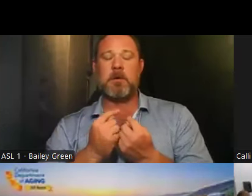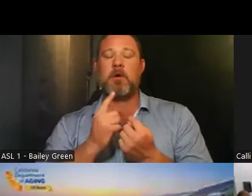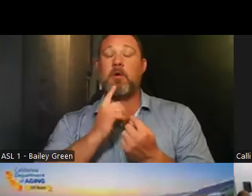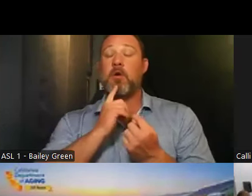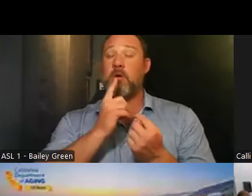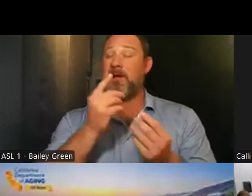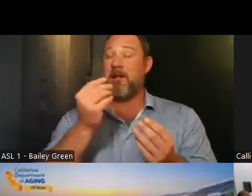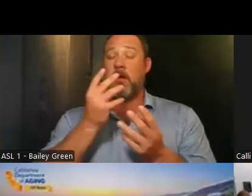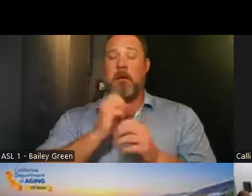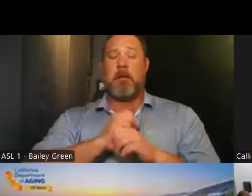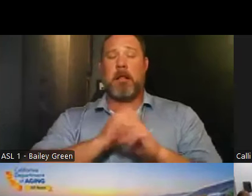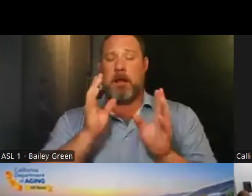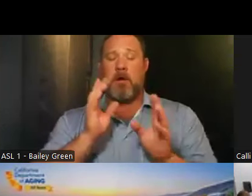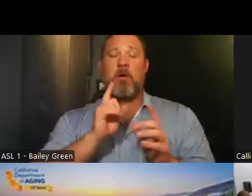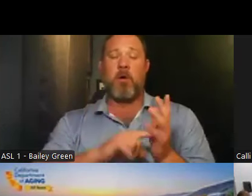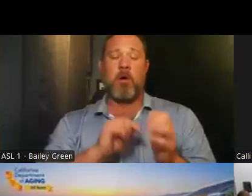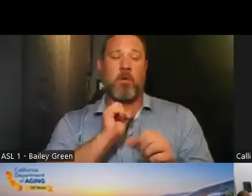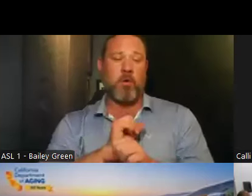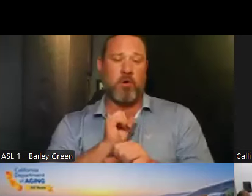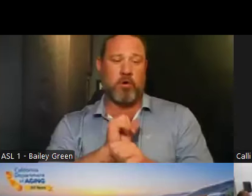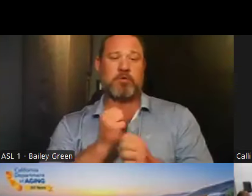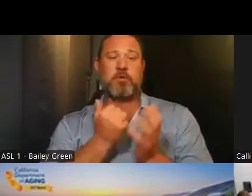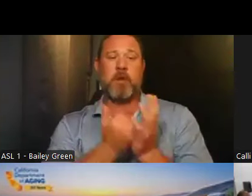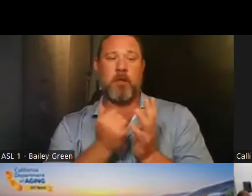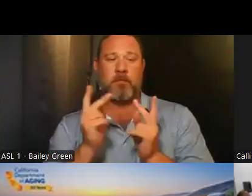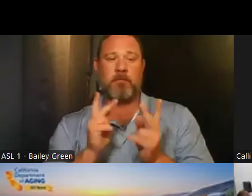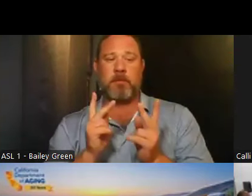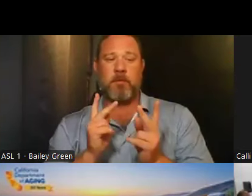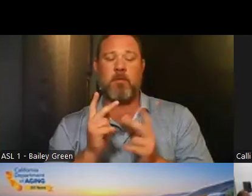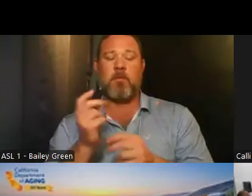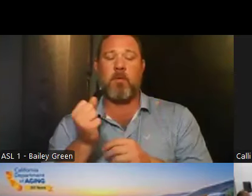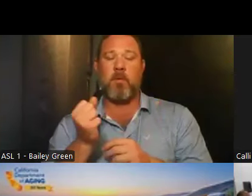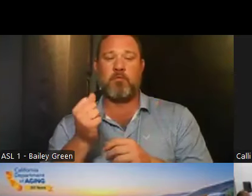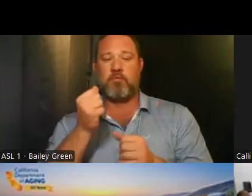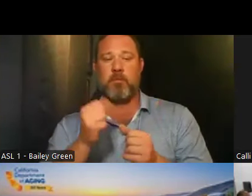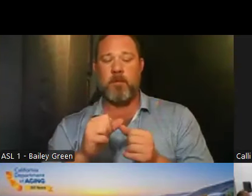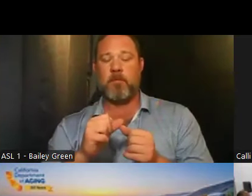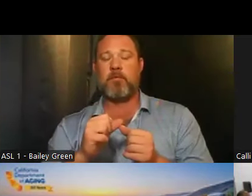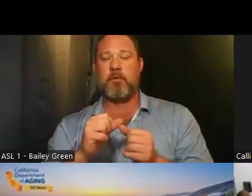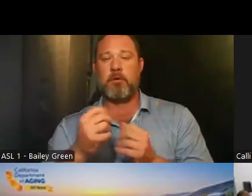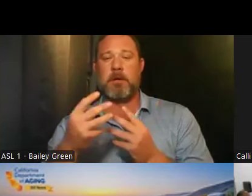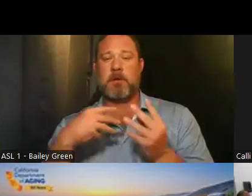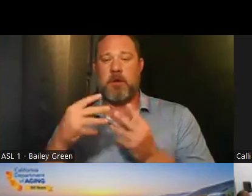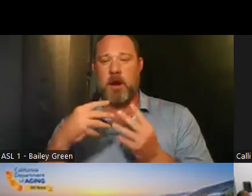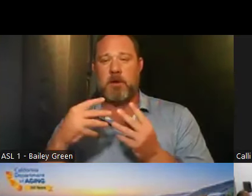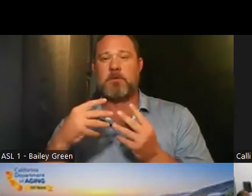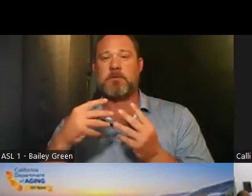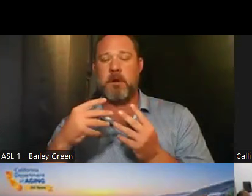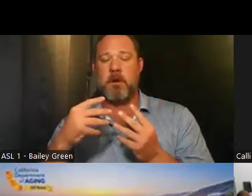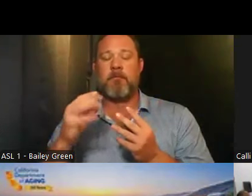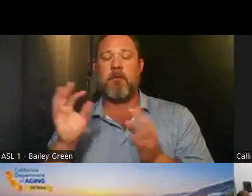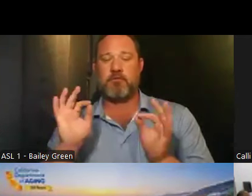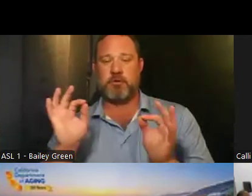very clear way what works to help people hold on to their ability to remember and interact and cognitively